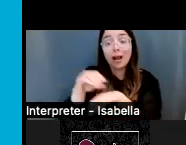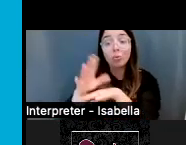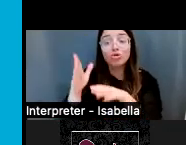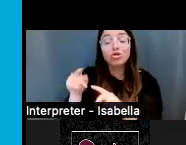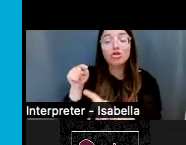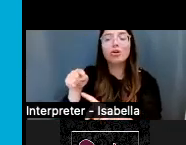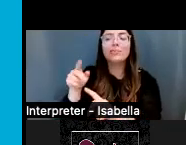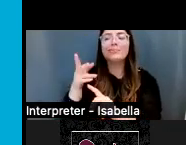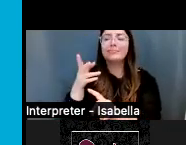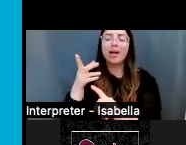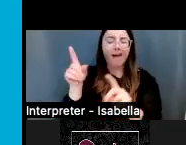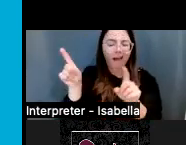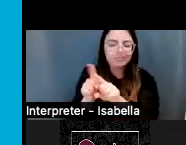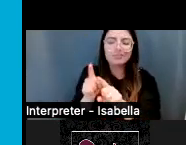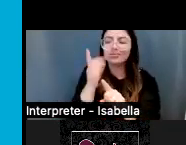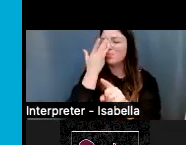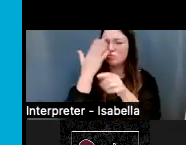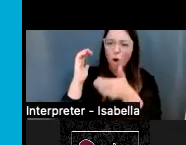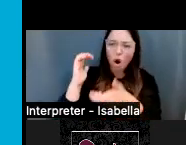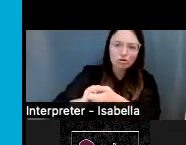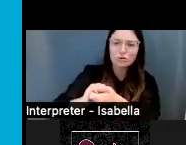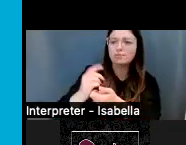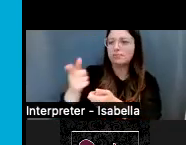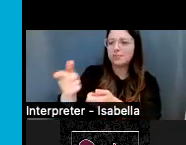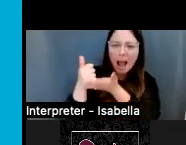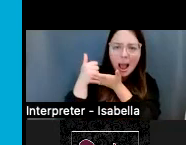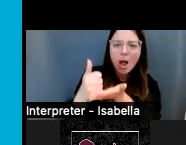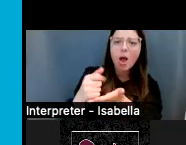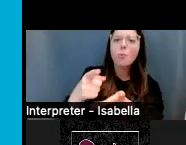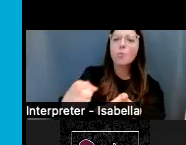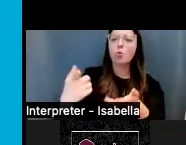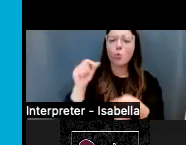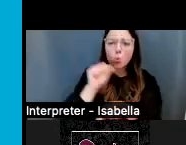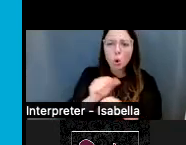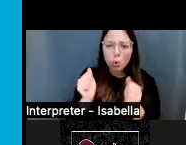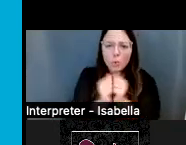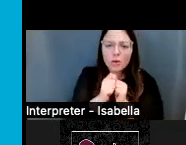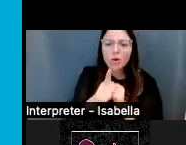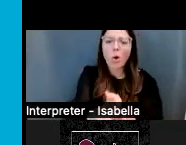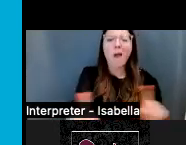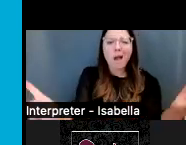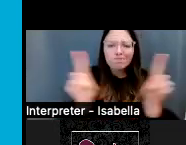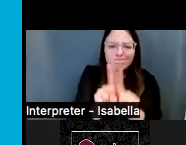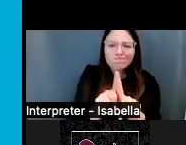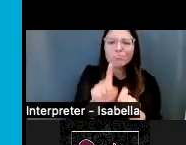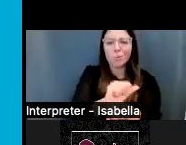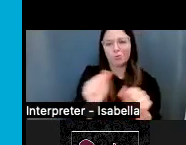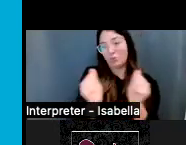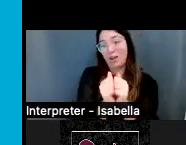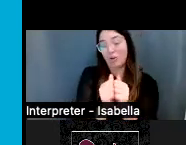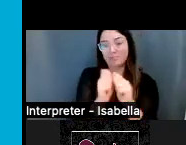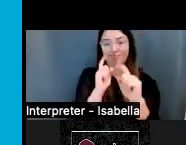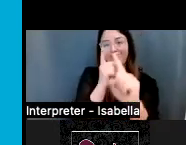there to help you figure out what you need and how to best provide that to you. And so, you know, you guys are working together and both of you are working towards the same